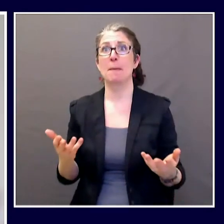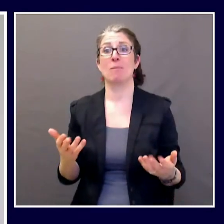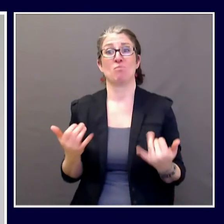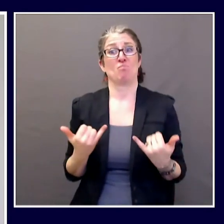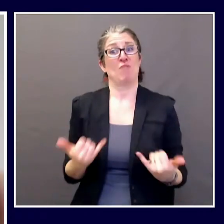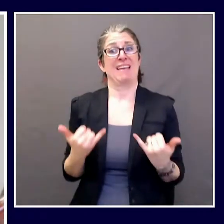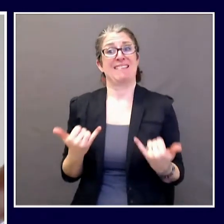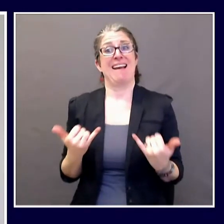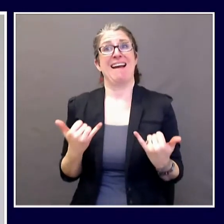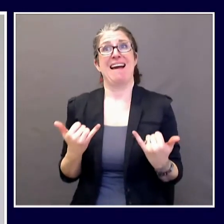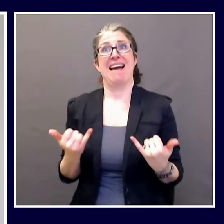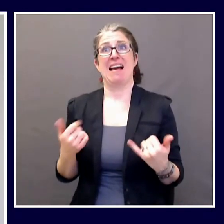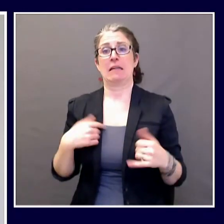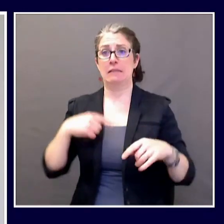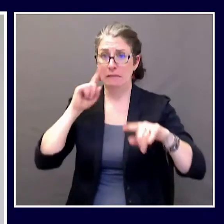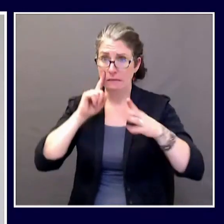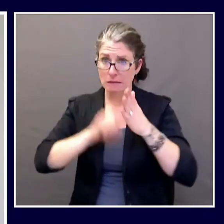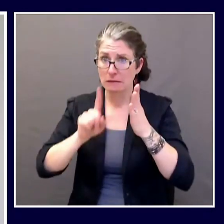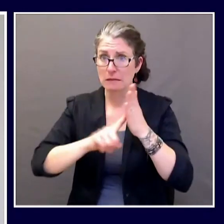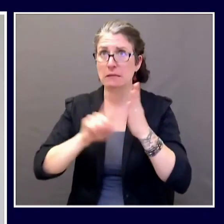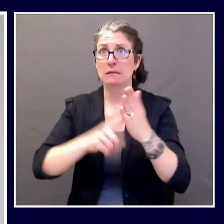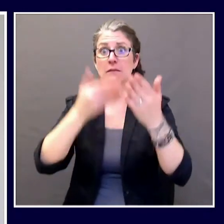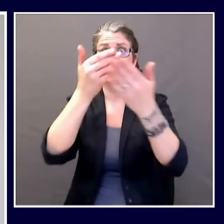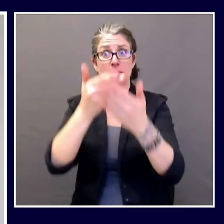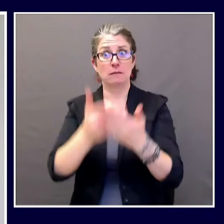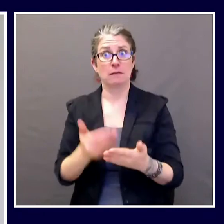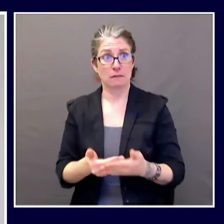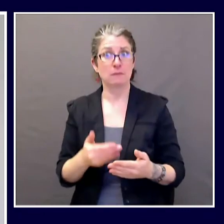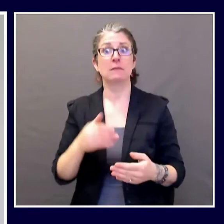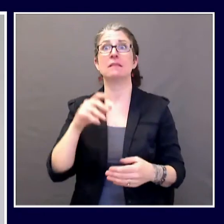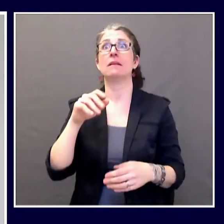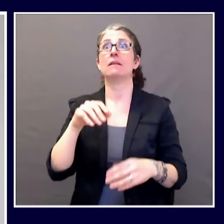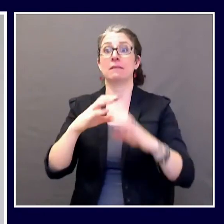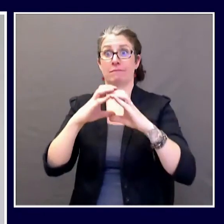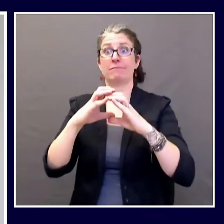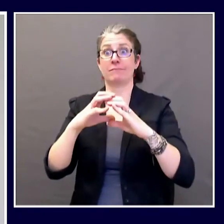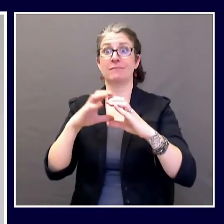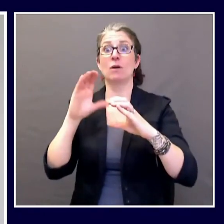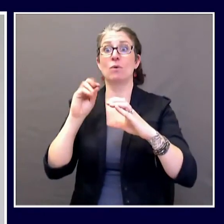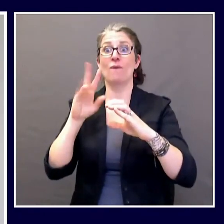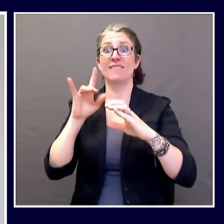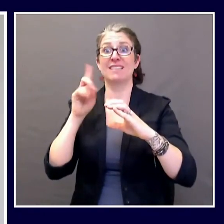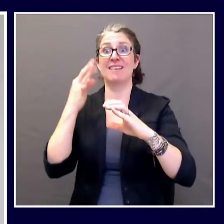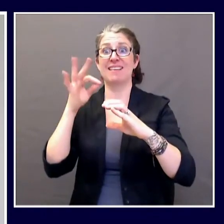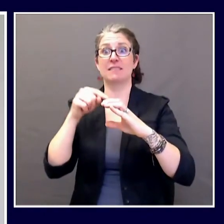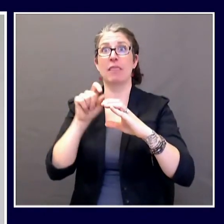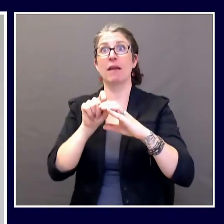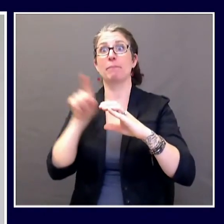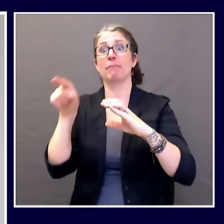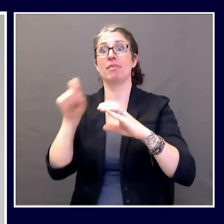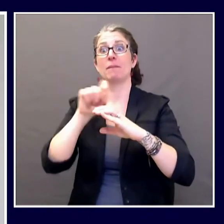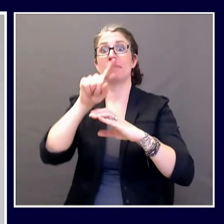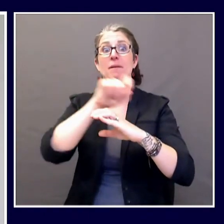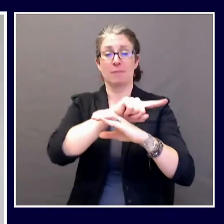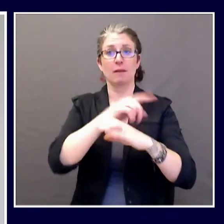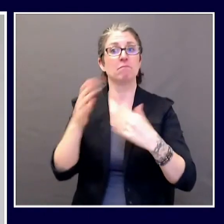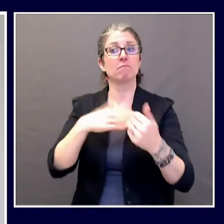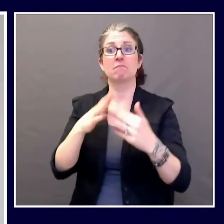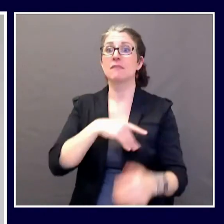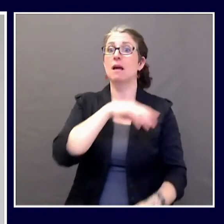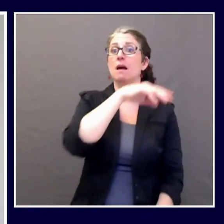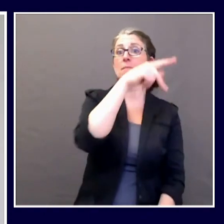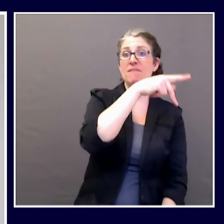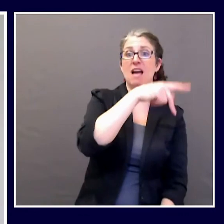does a little bit, one does a little better with this one, another does a little better with that one. But overall, all three vaccines provide